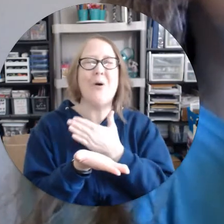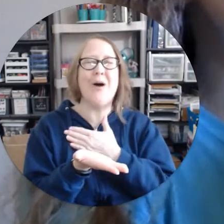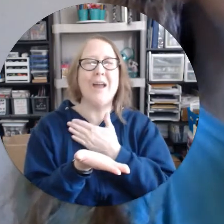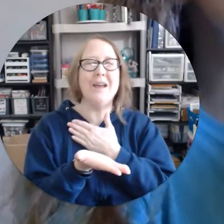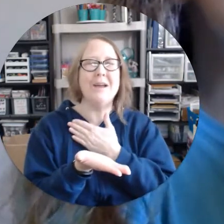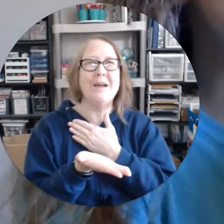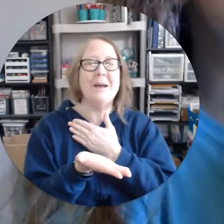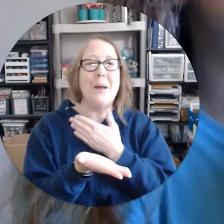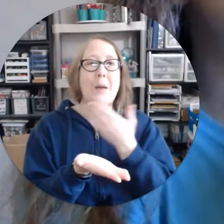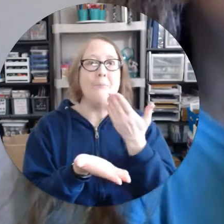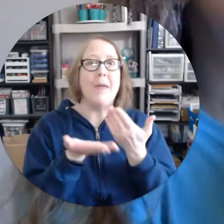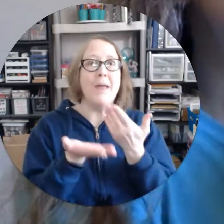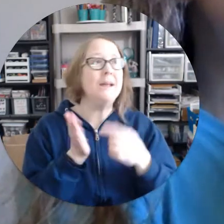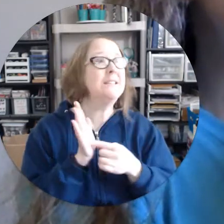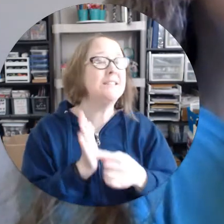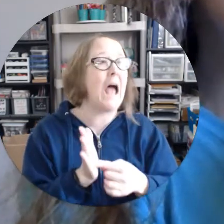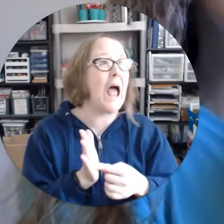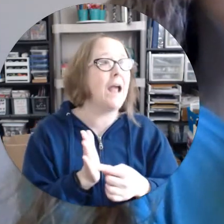Maybe it's a sign.